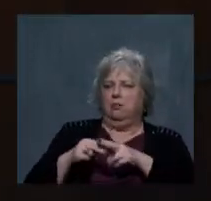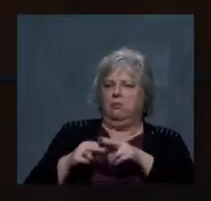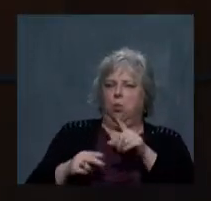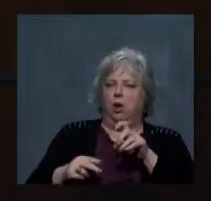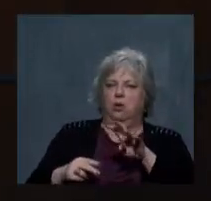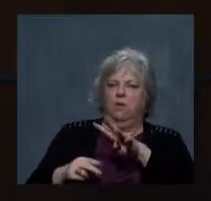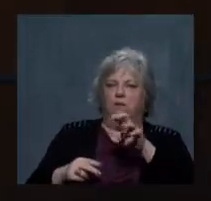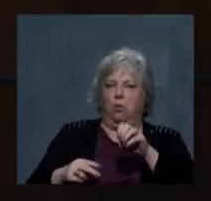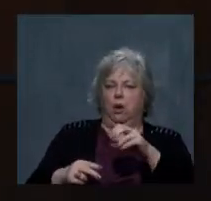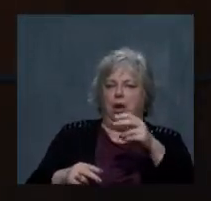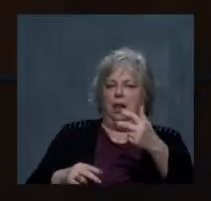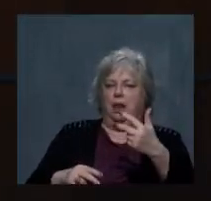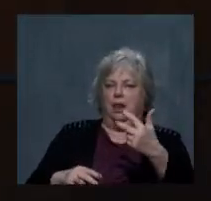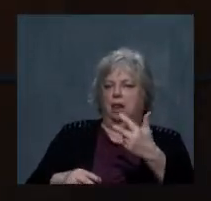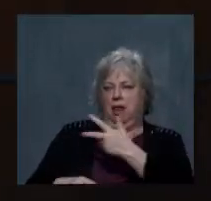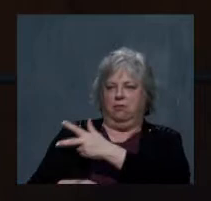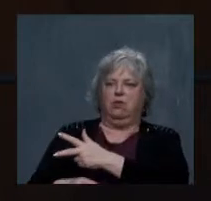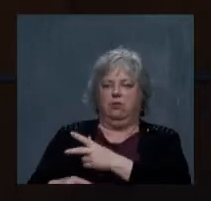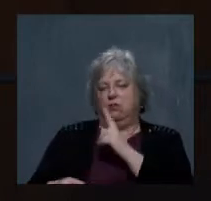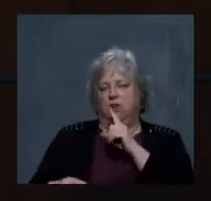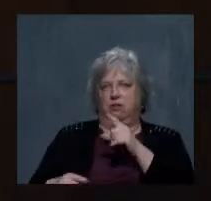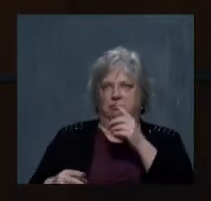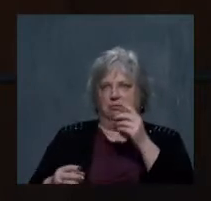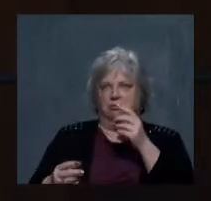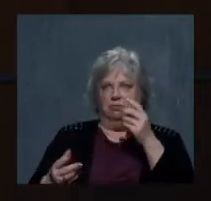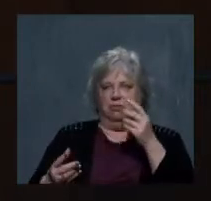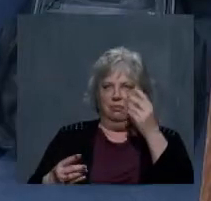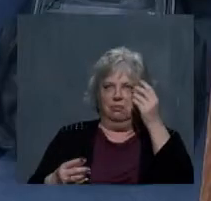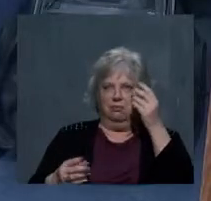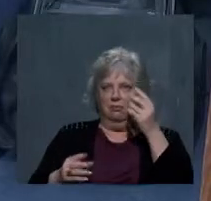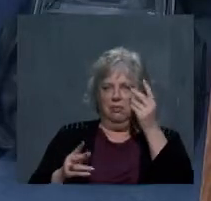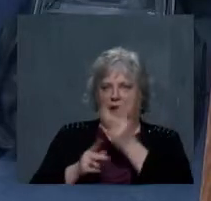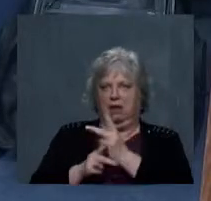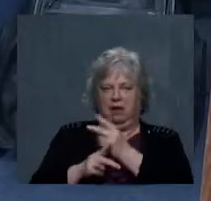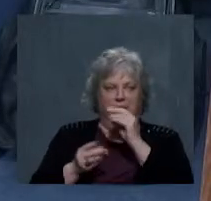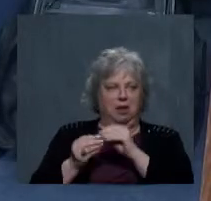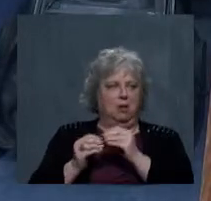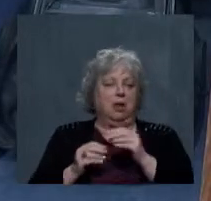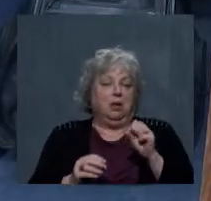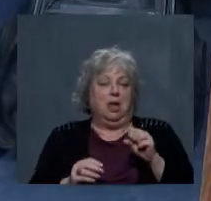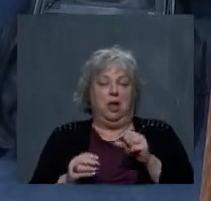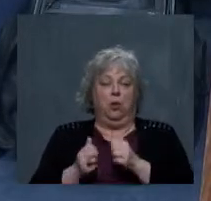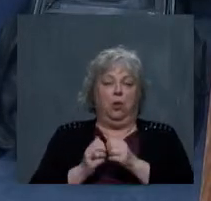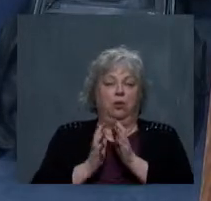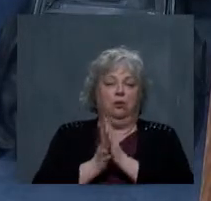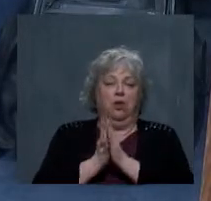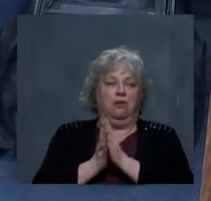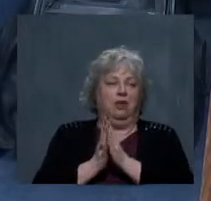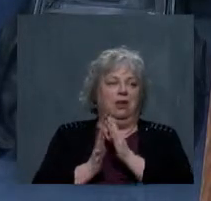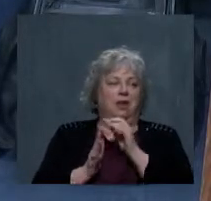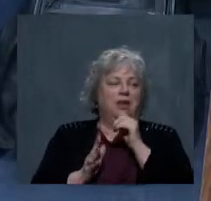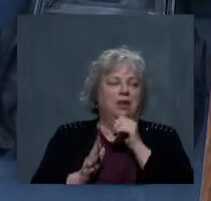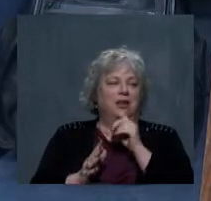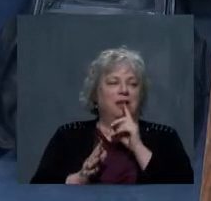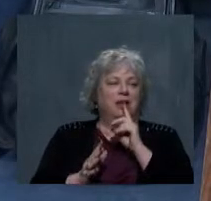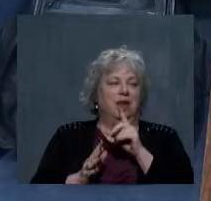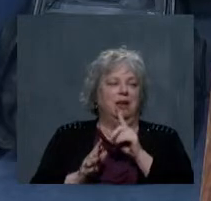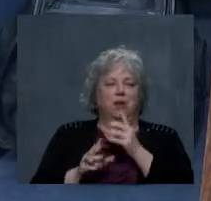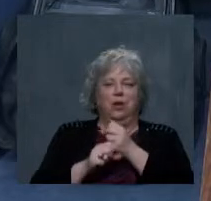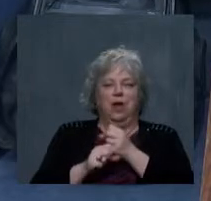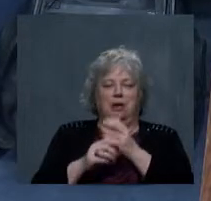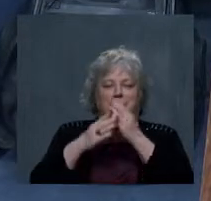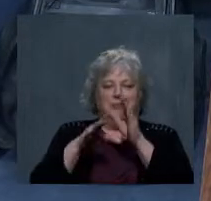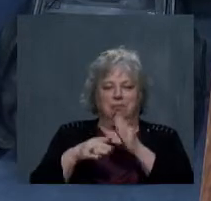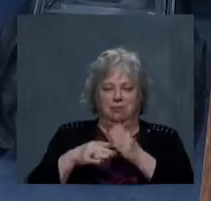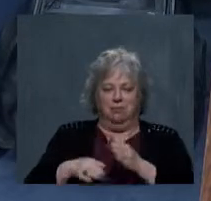left turns, something like that, just throwing the numbers around. Yeah, the problem is with traffic, it's not like, you know, weighing something. You get exact measurement.